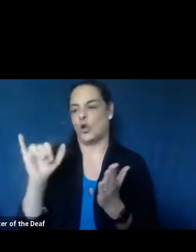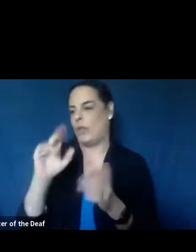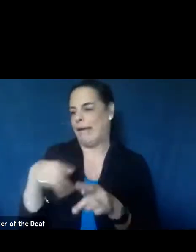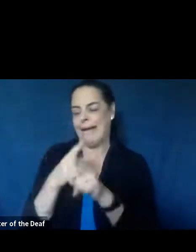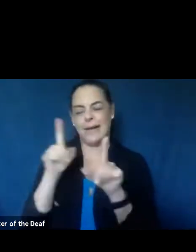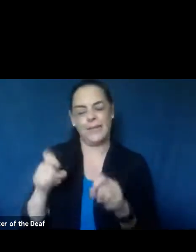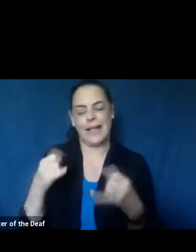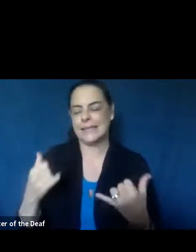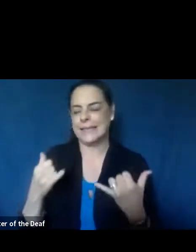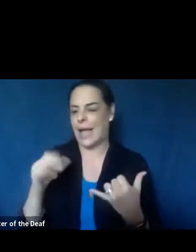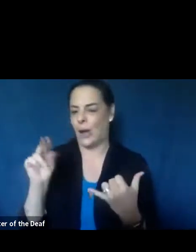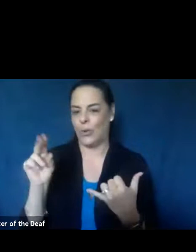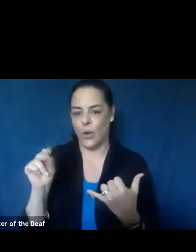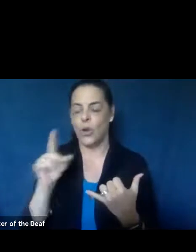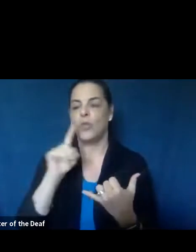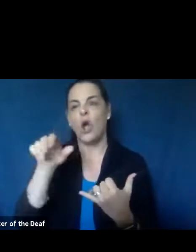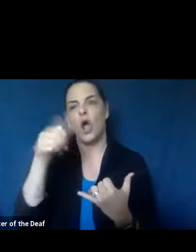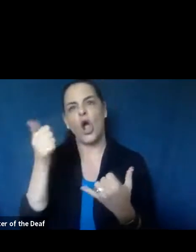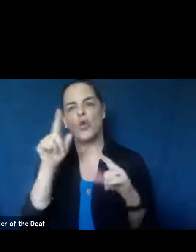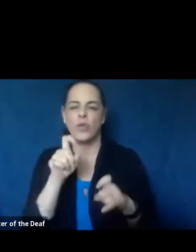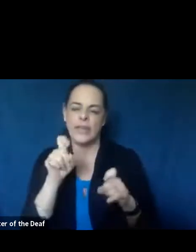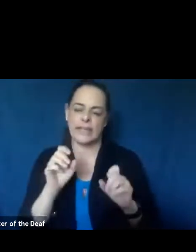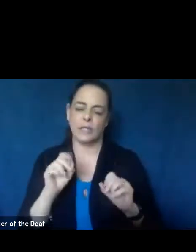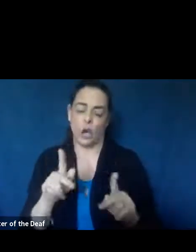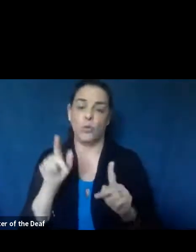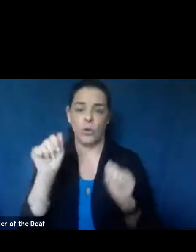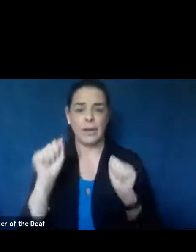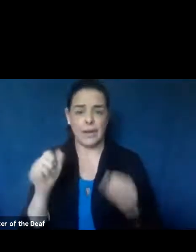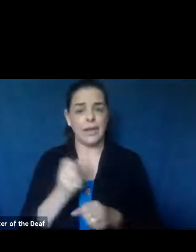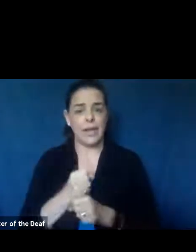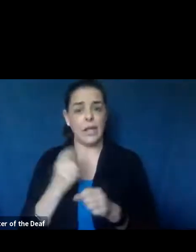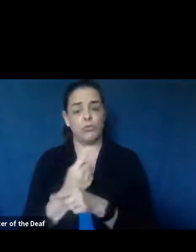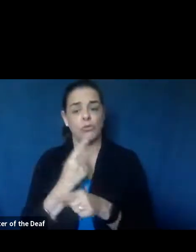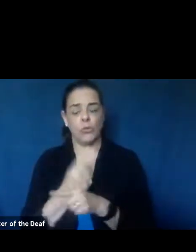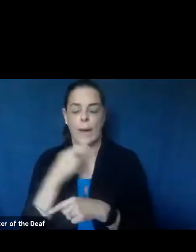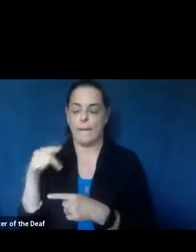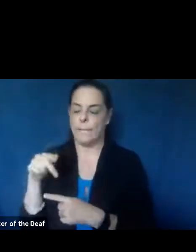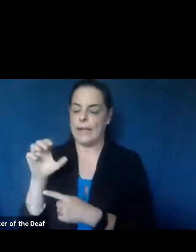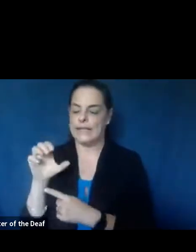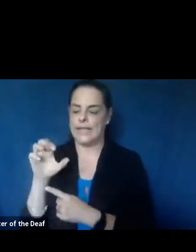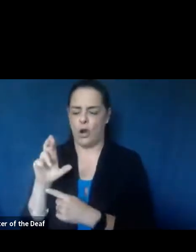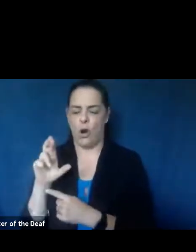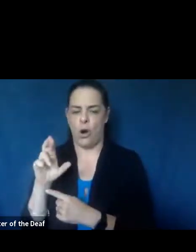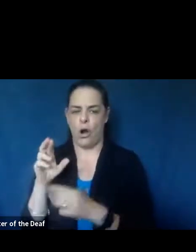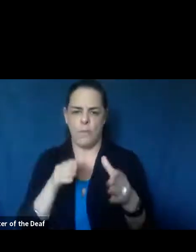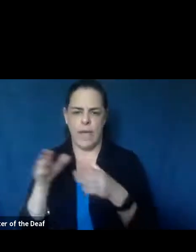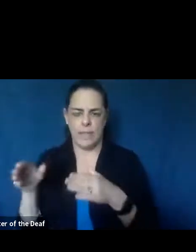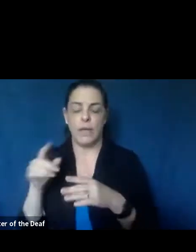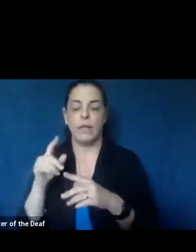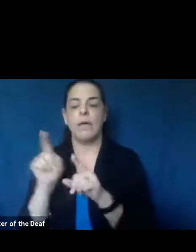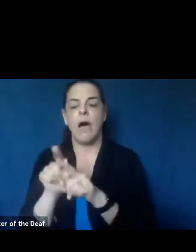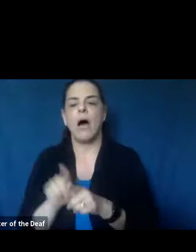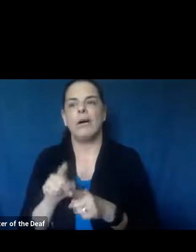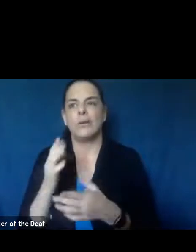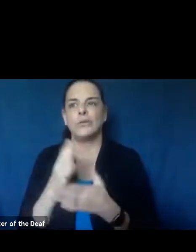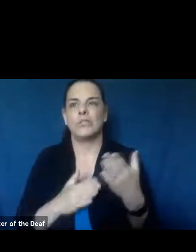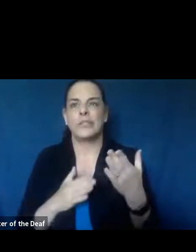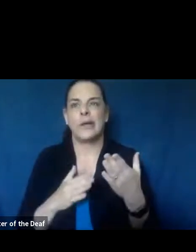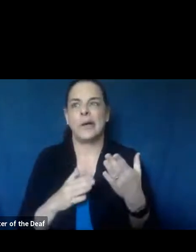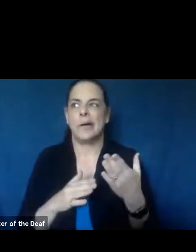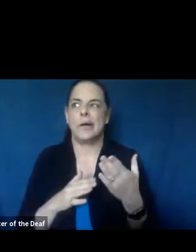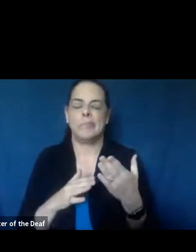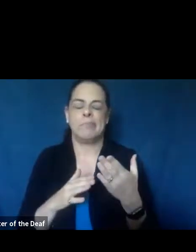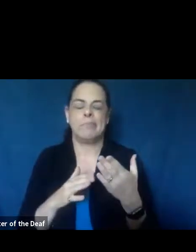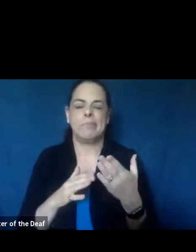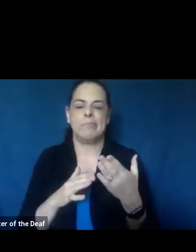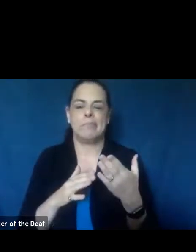at this time. There are other testing opportunities, and you can get the traditional PCR method. There's also some